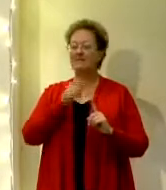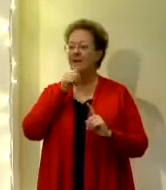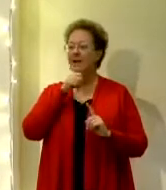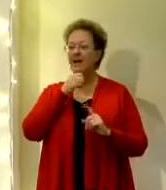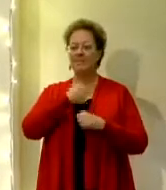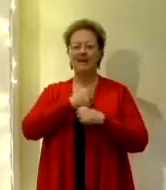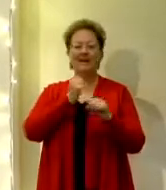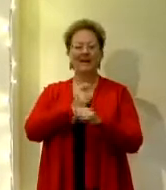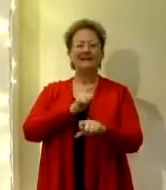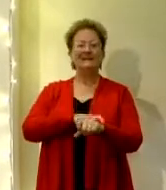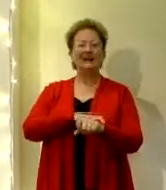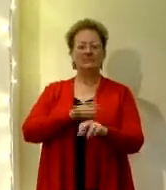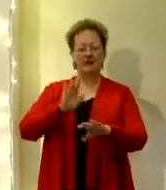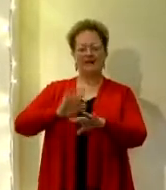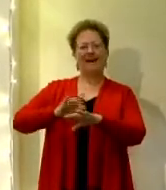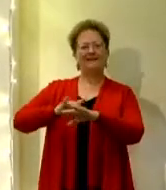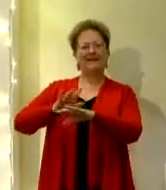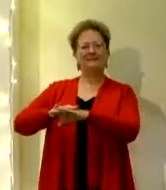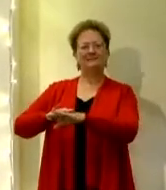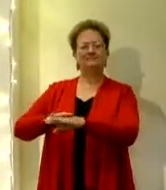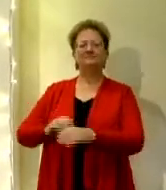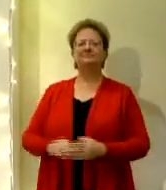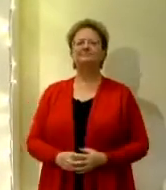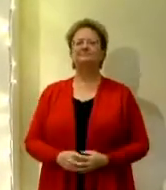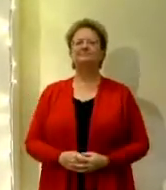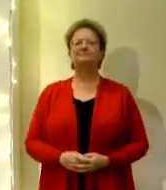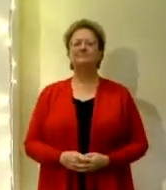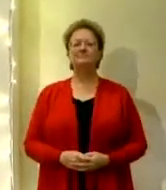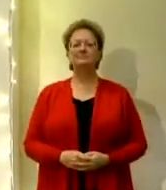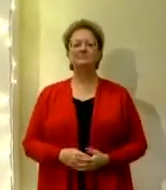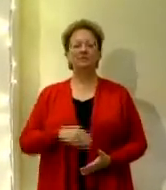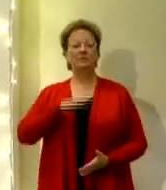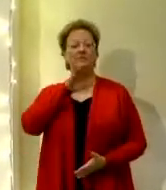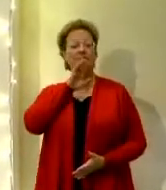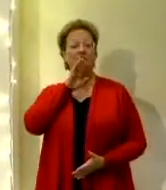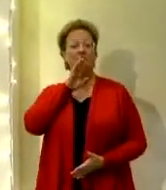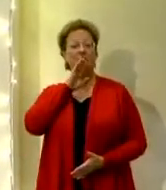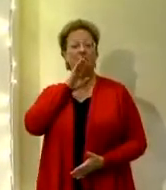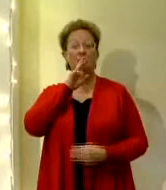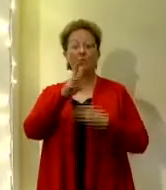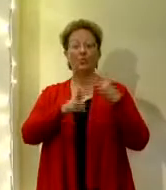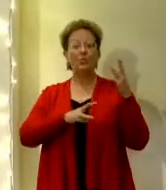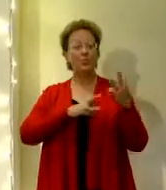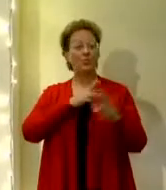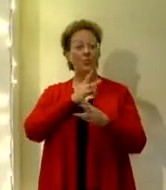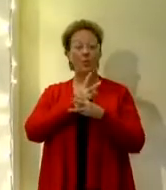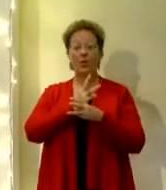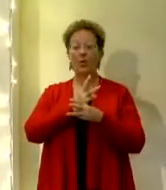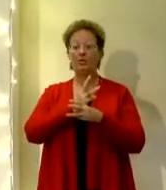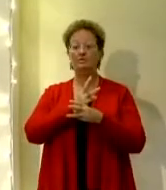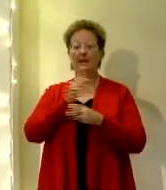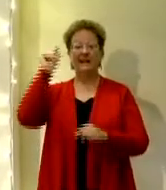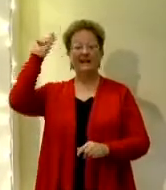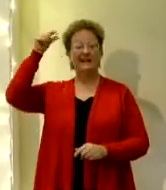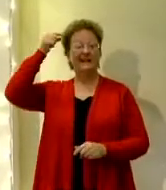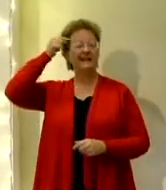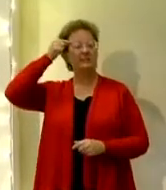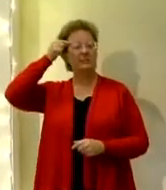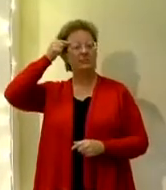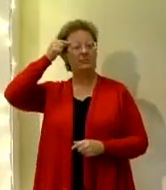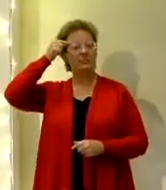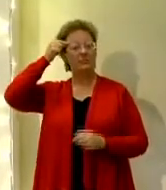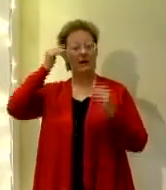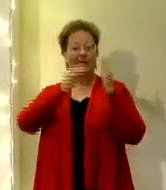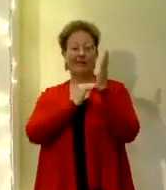time to contact her. She talked about her frustration with the world and with the government. But on the top of